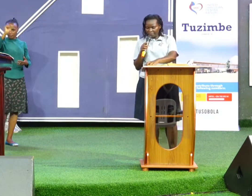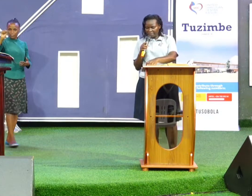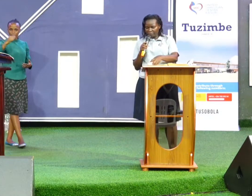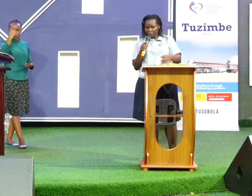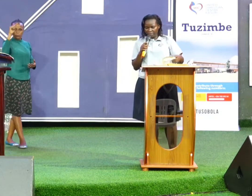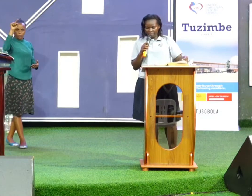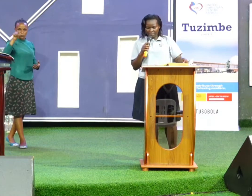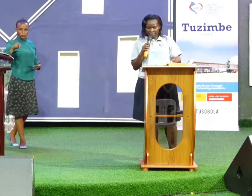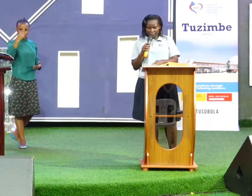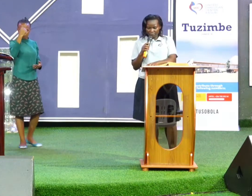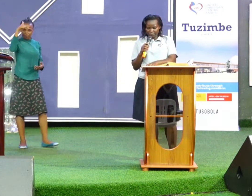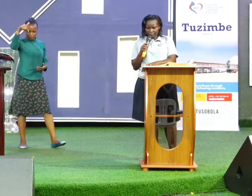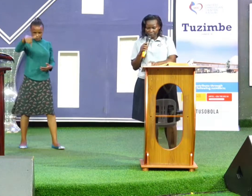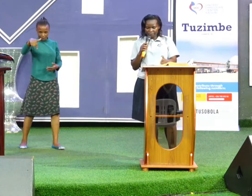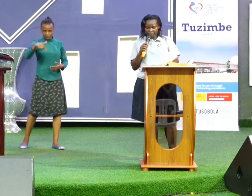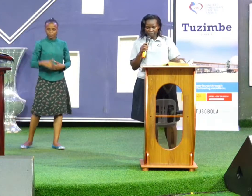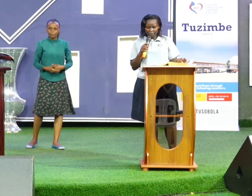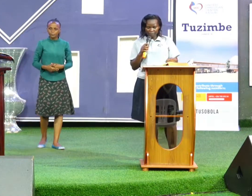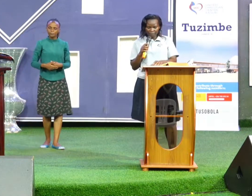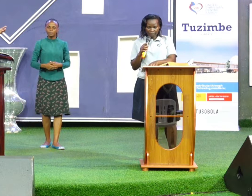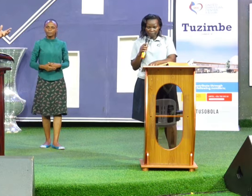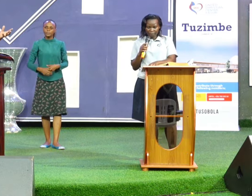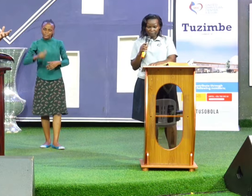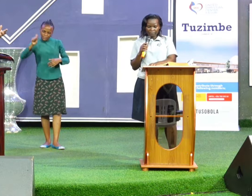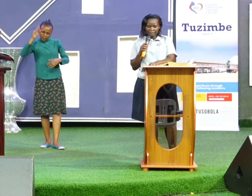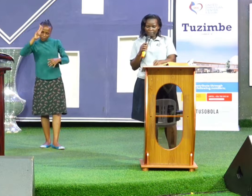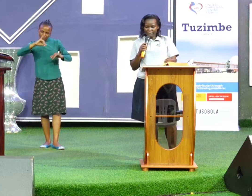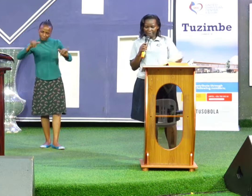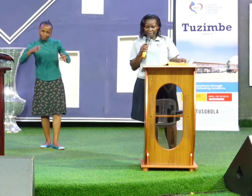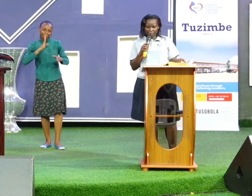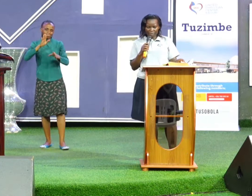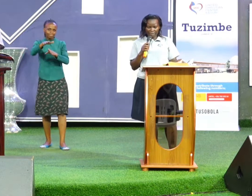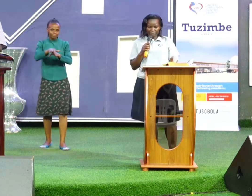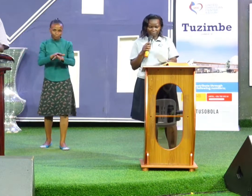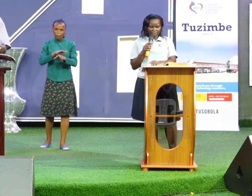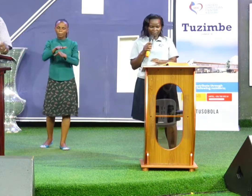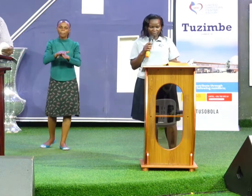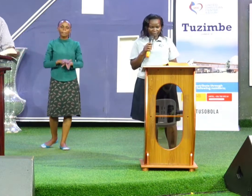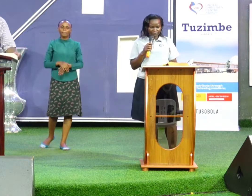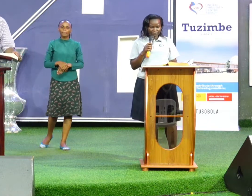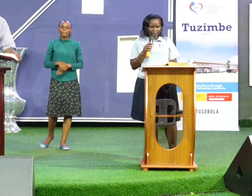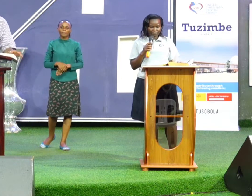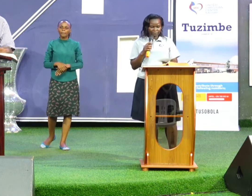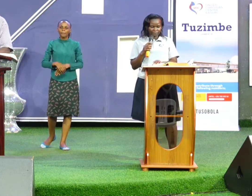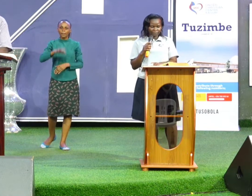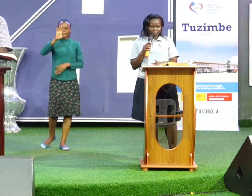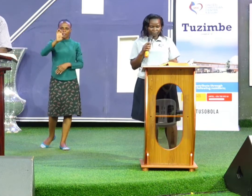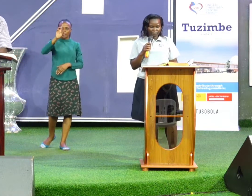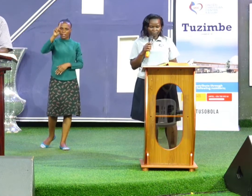mu befeesemu 17. I'll try to go slow. Jagezaako genda mpola mpola.